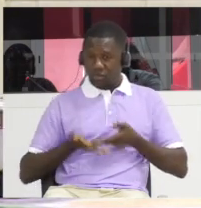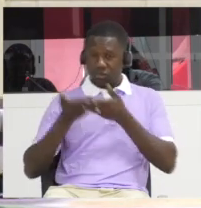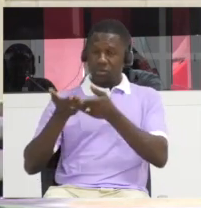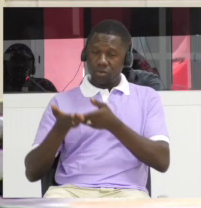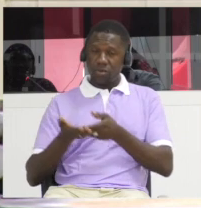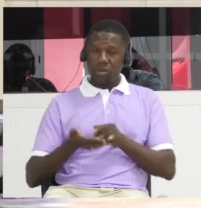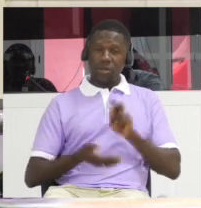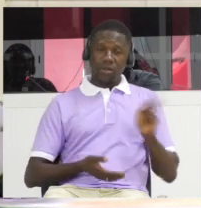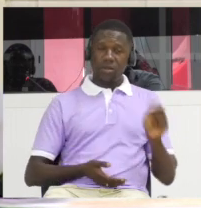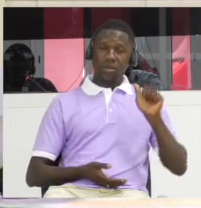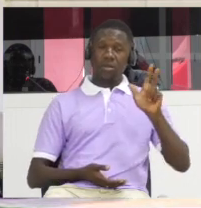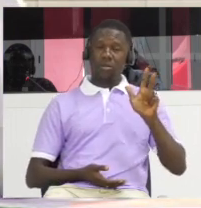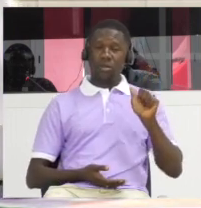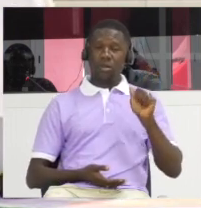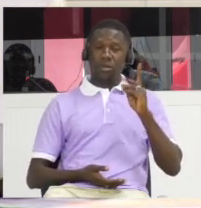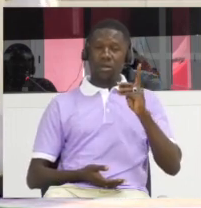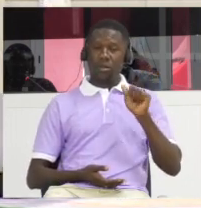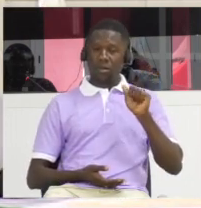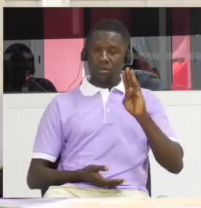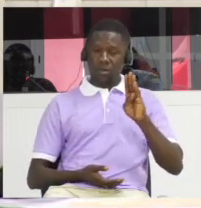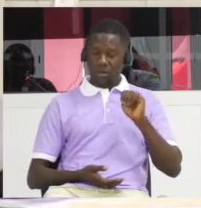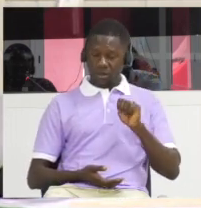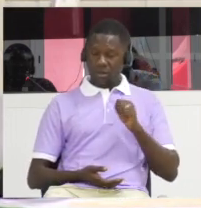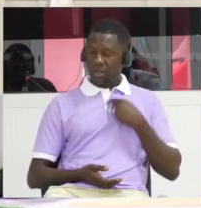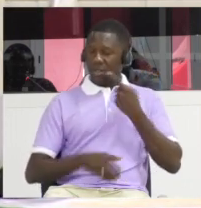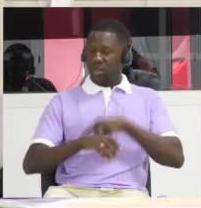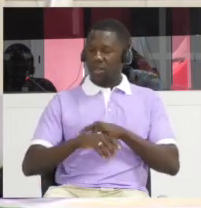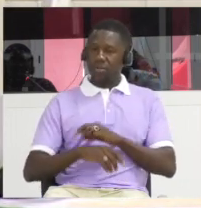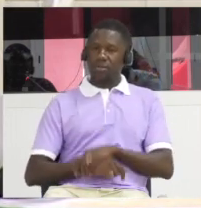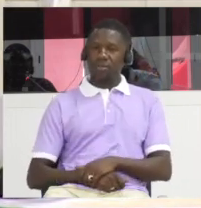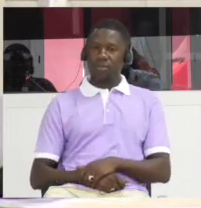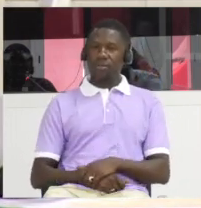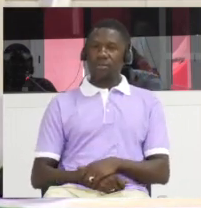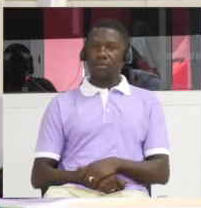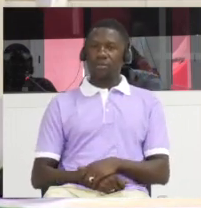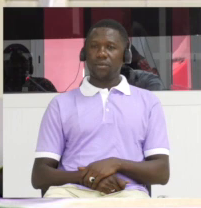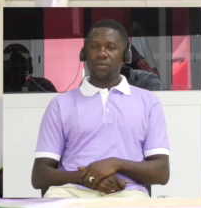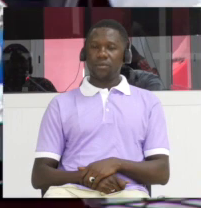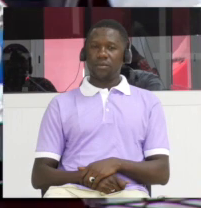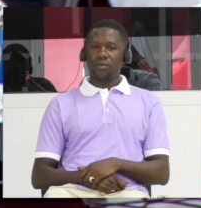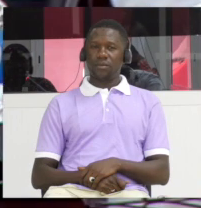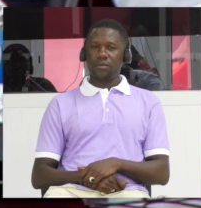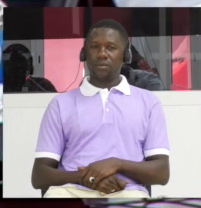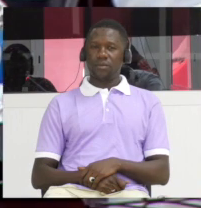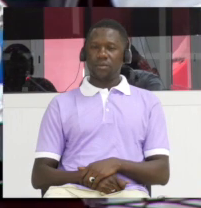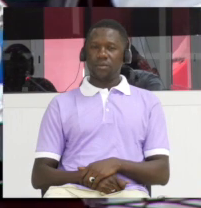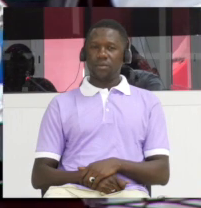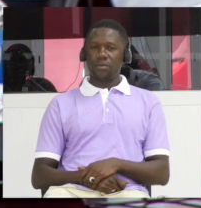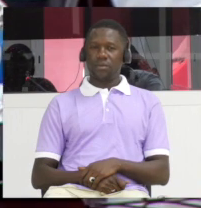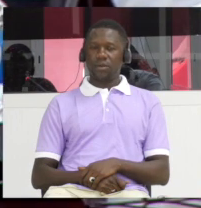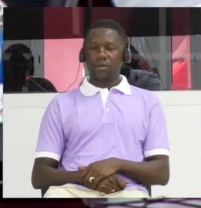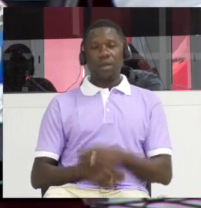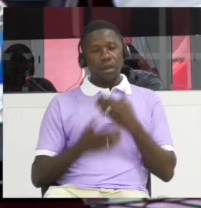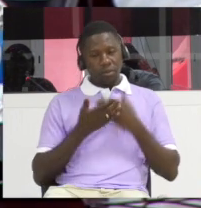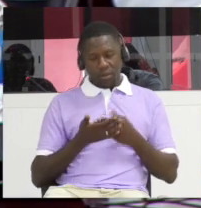General Guardabe, or Colonel Guardabe at the time. Could you kindly read out the